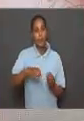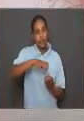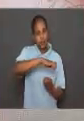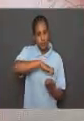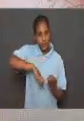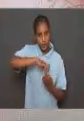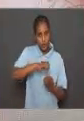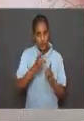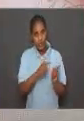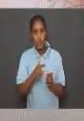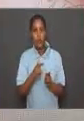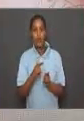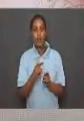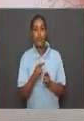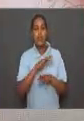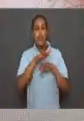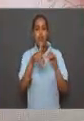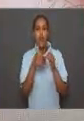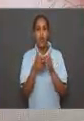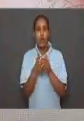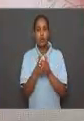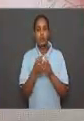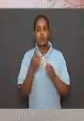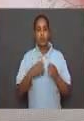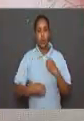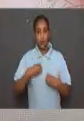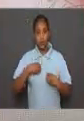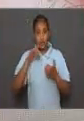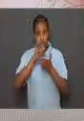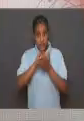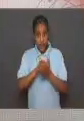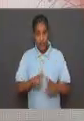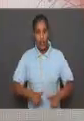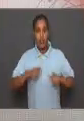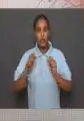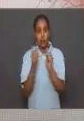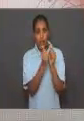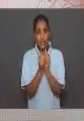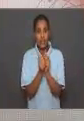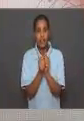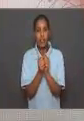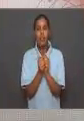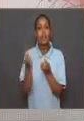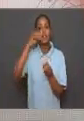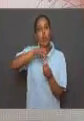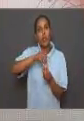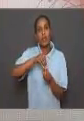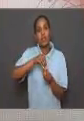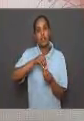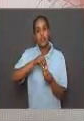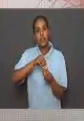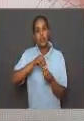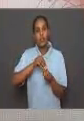Ecosystems are comprised of all the organisms that live together, as well as